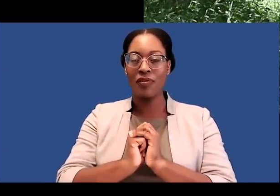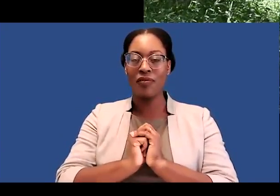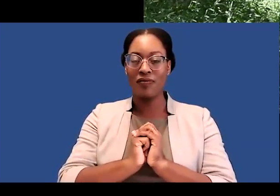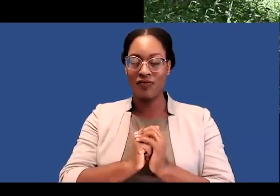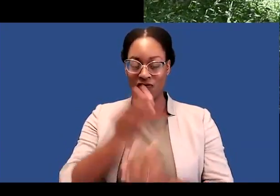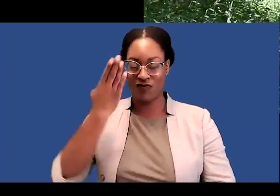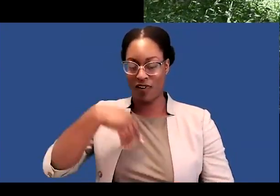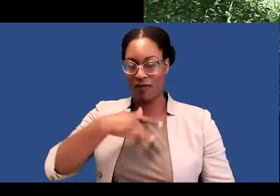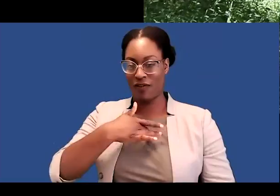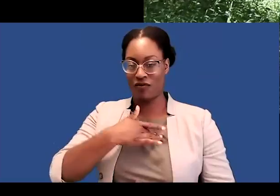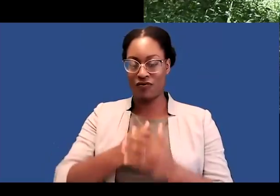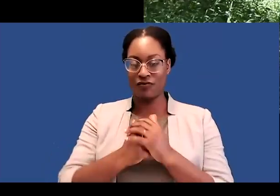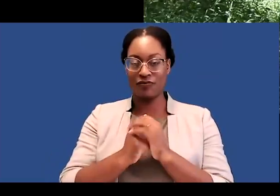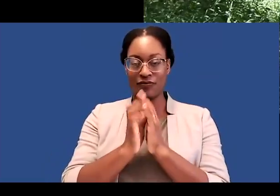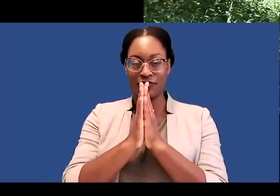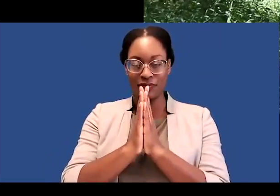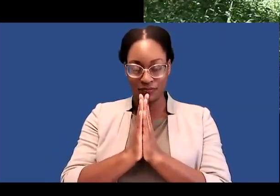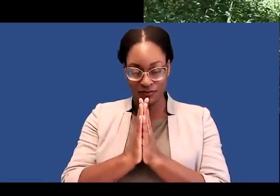Namaste.